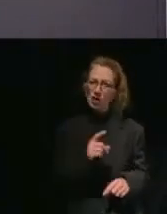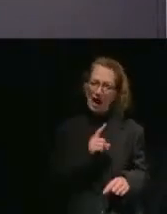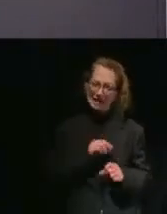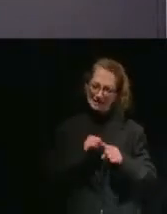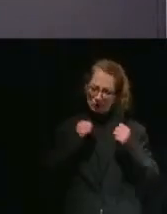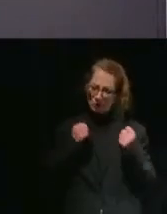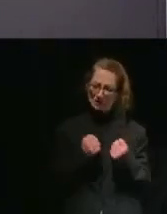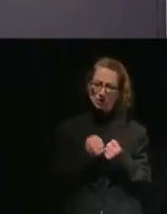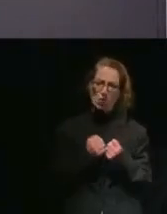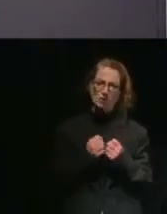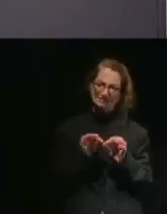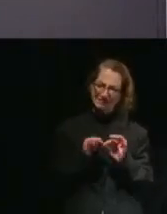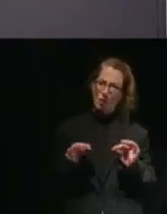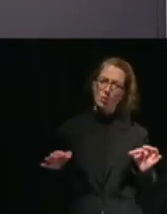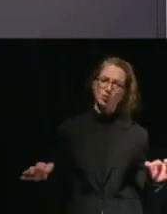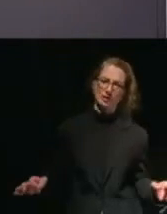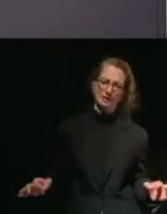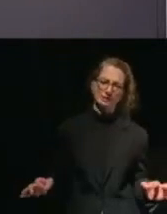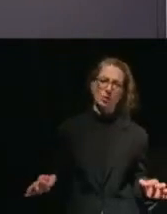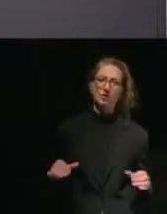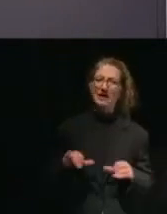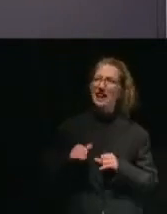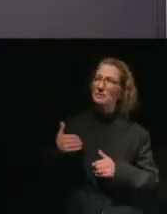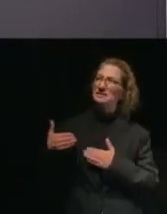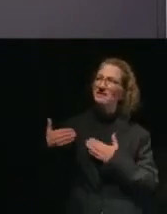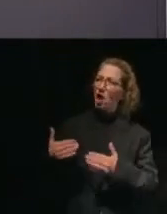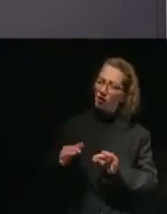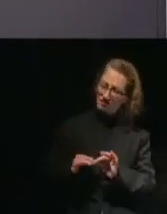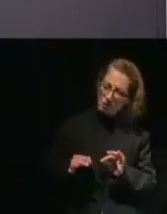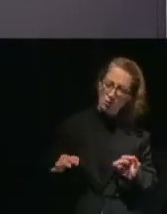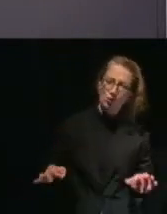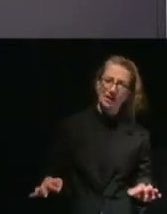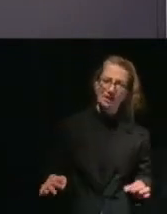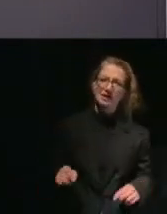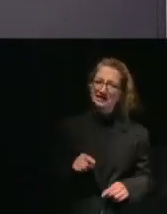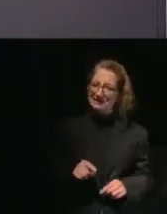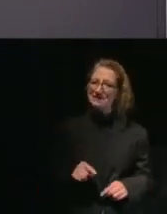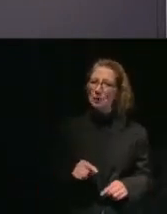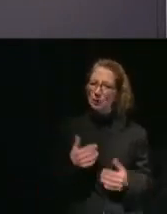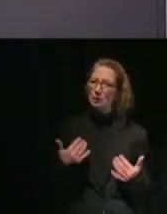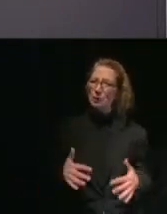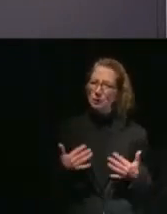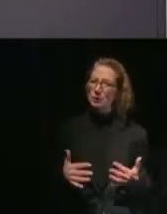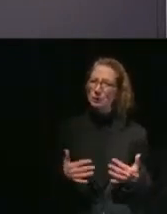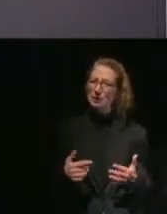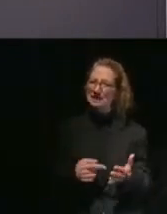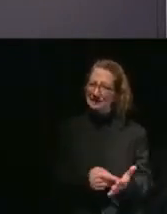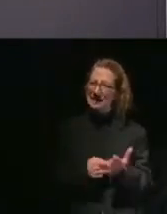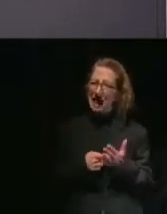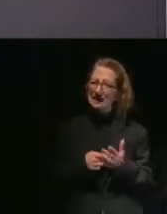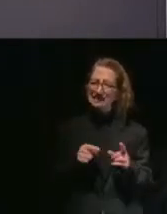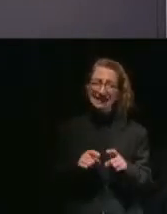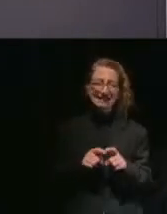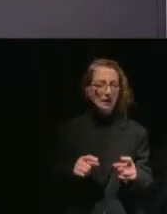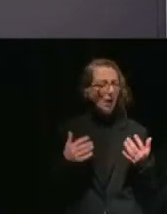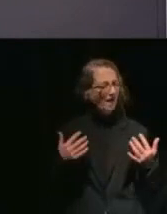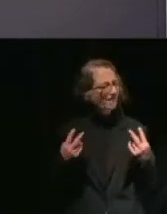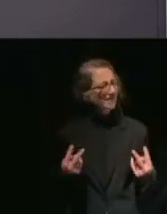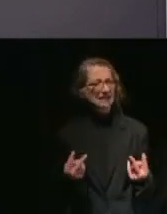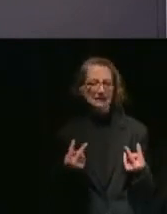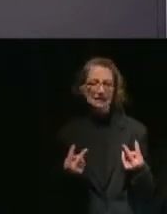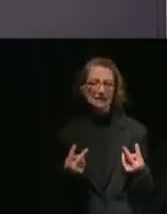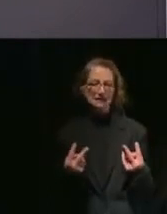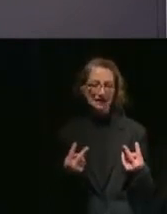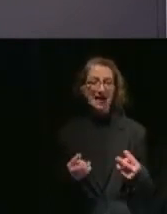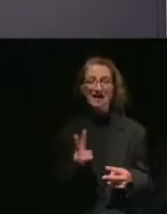It's definitely an indication that the topic is relevant amongst the people that we talk to, and it's important to everybody that we talk to.